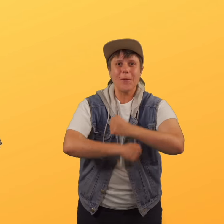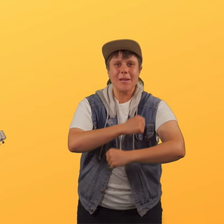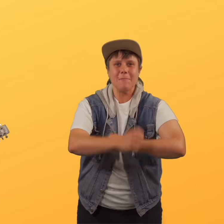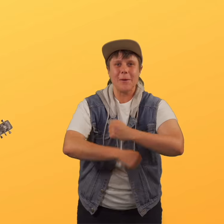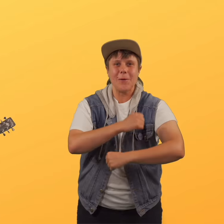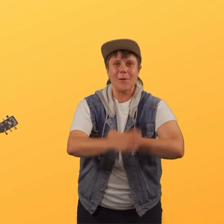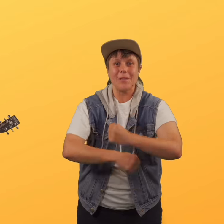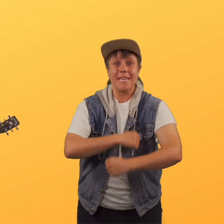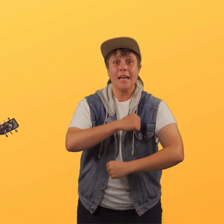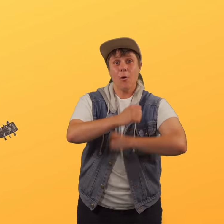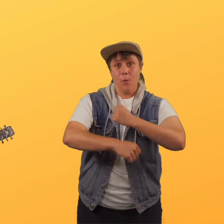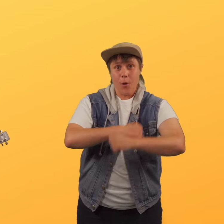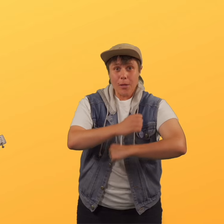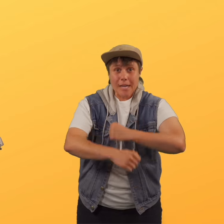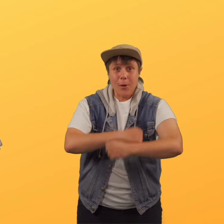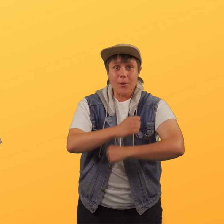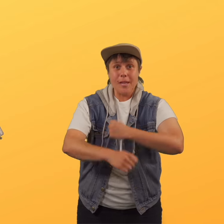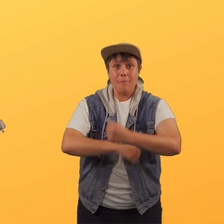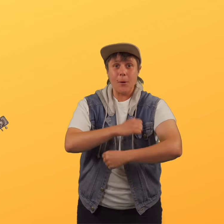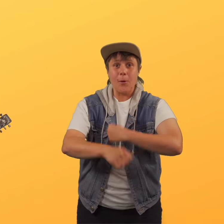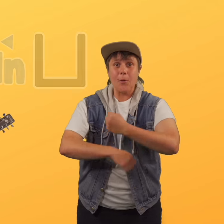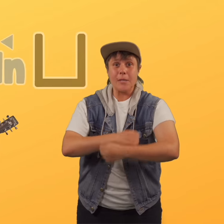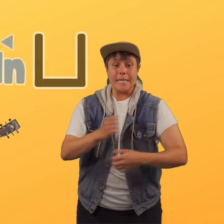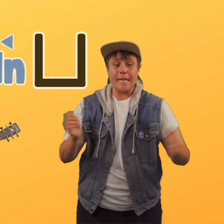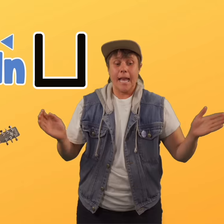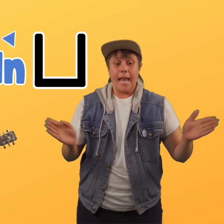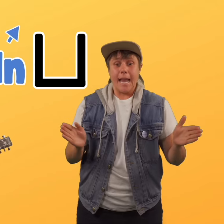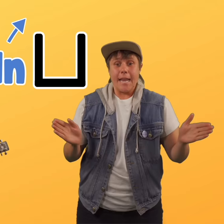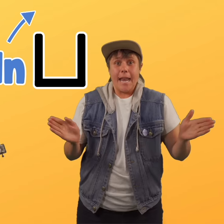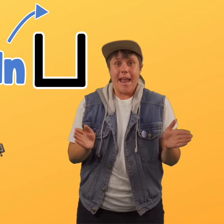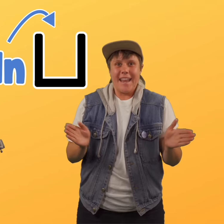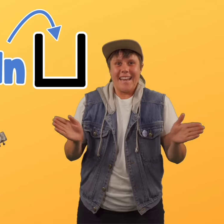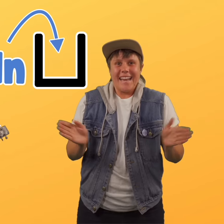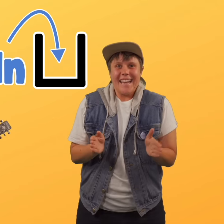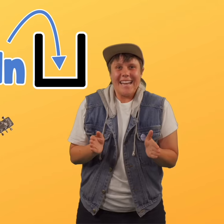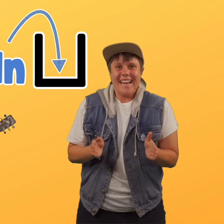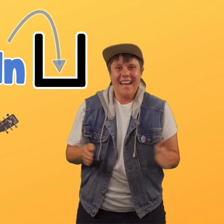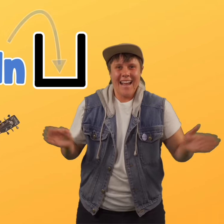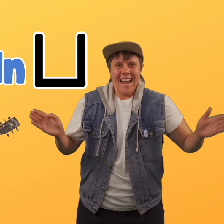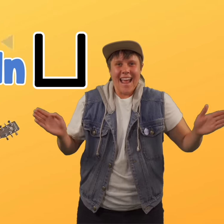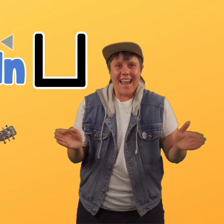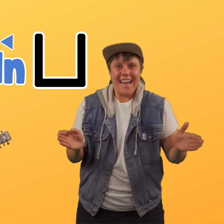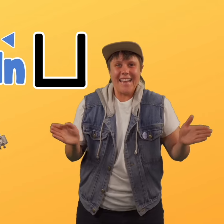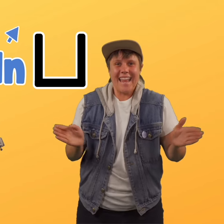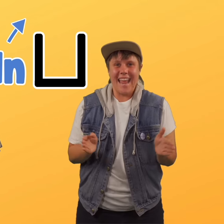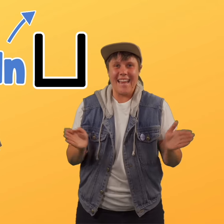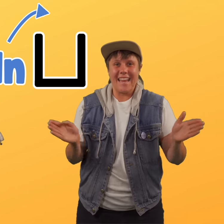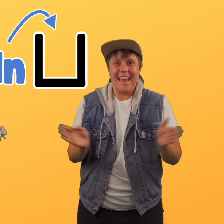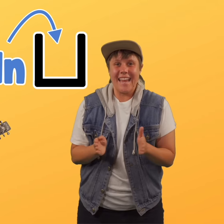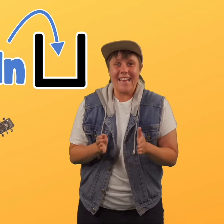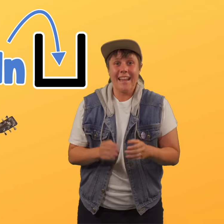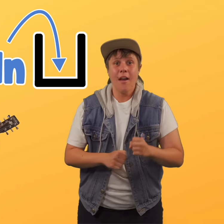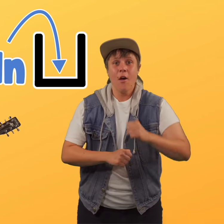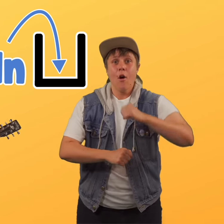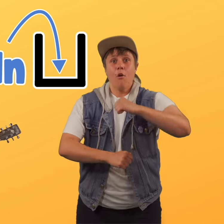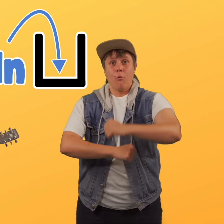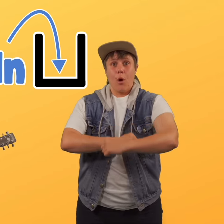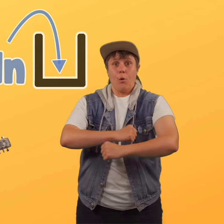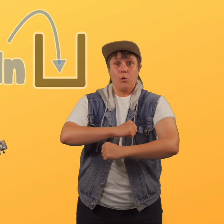Roly, roly, poly. Roly, roly, poly. In, in, in. In, in,